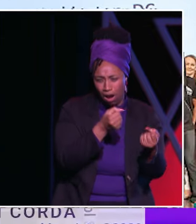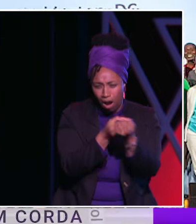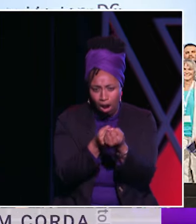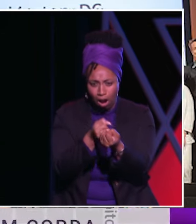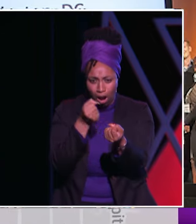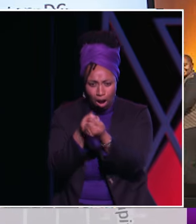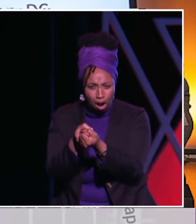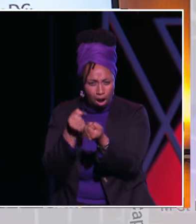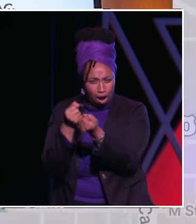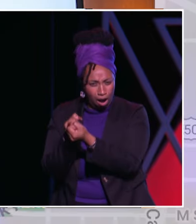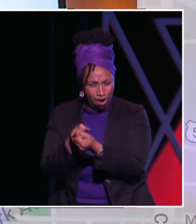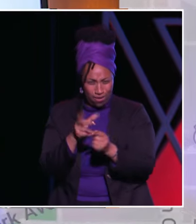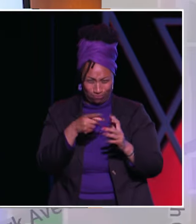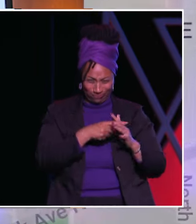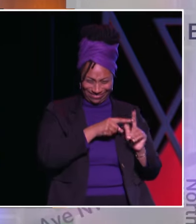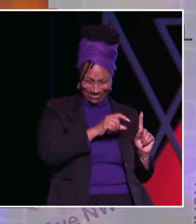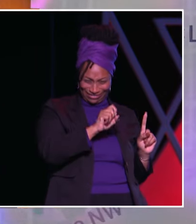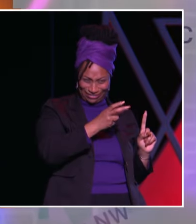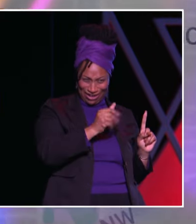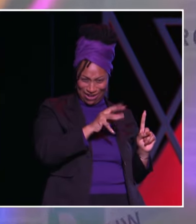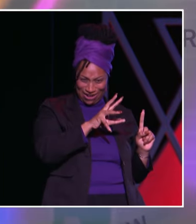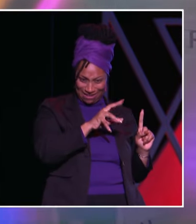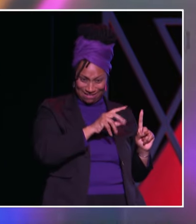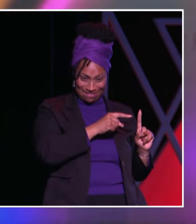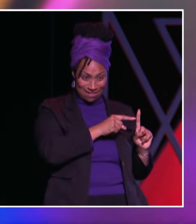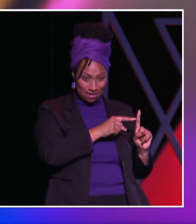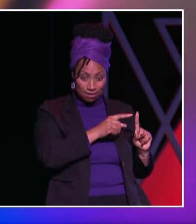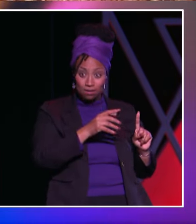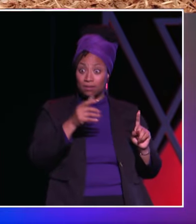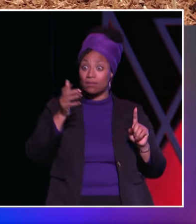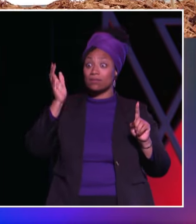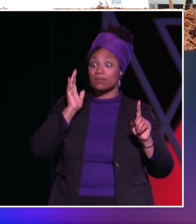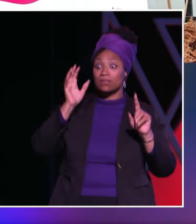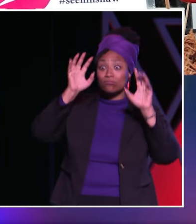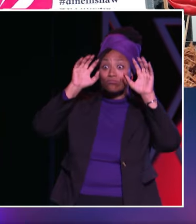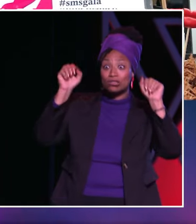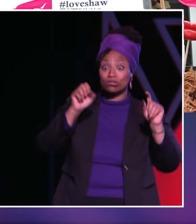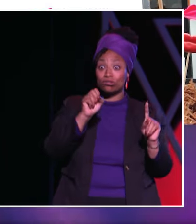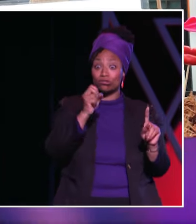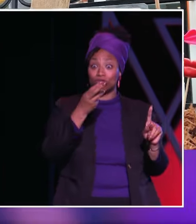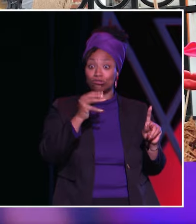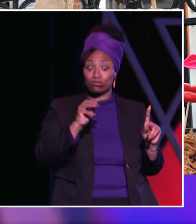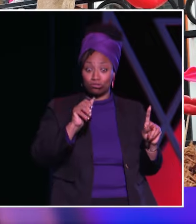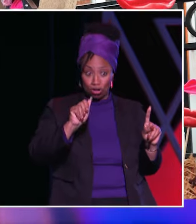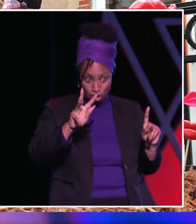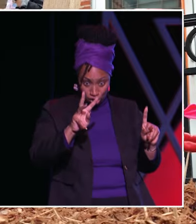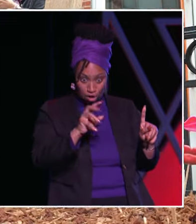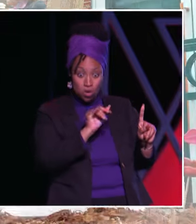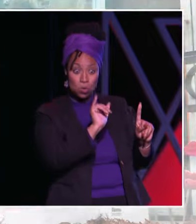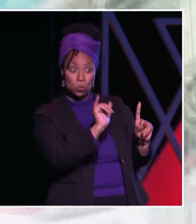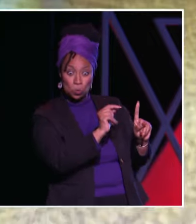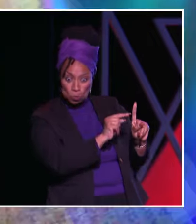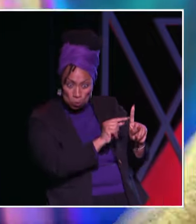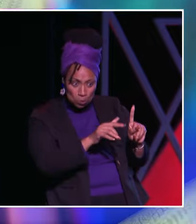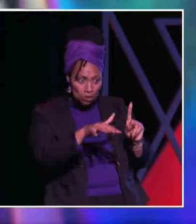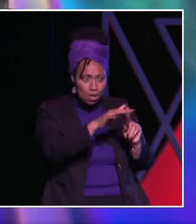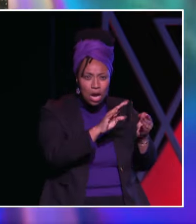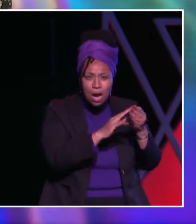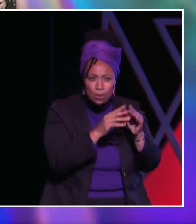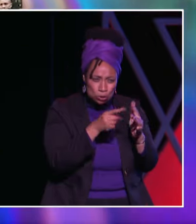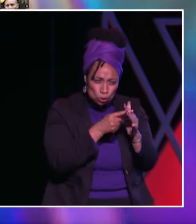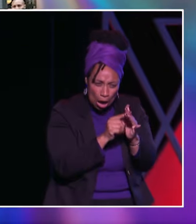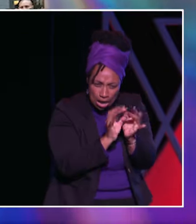of Shaw Main Streets, she helped usher in community pride, community connections, and economic growth, winning